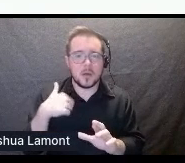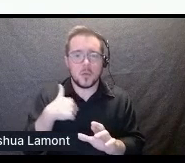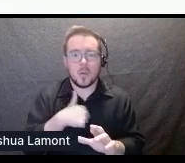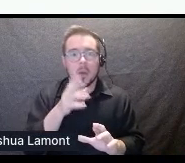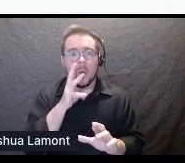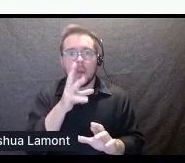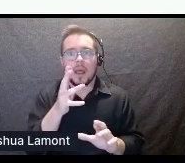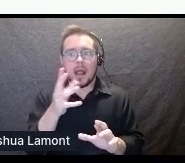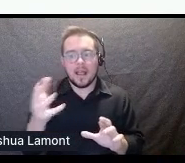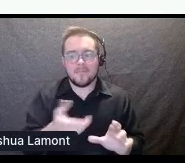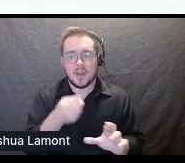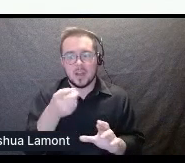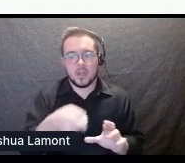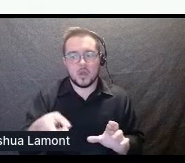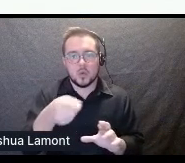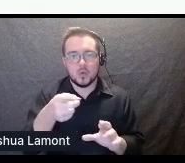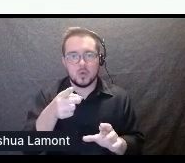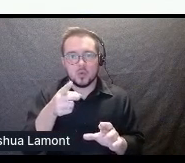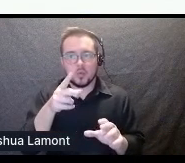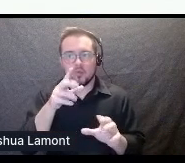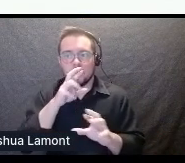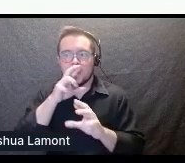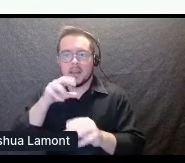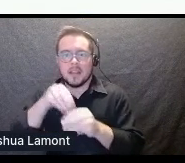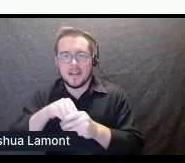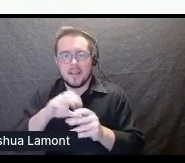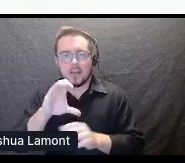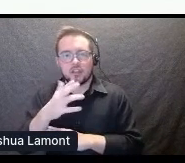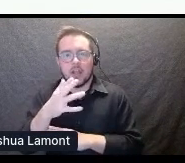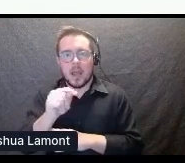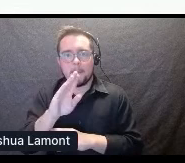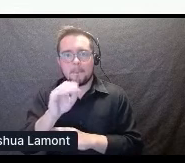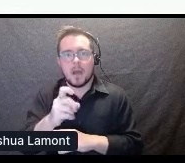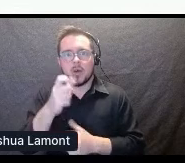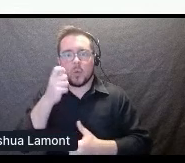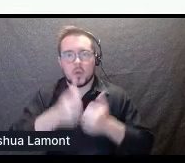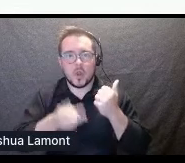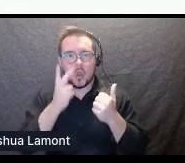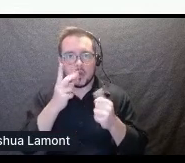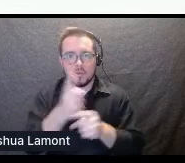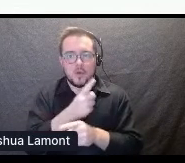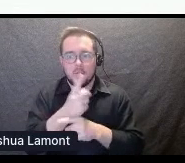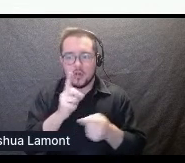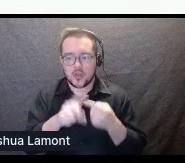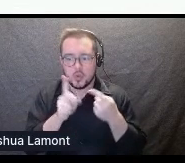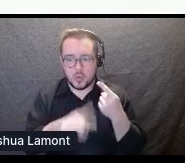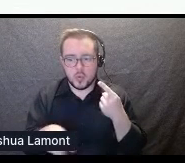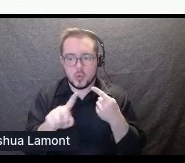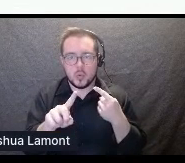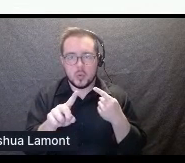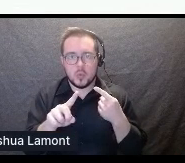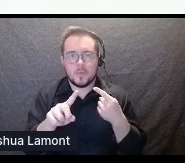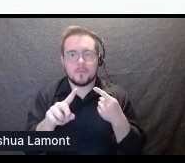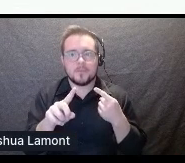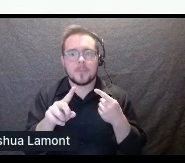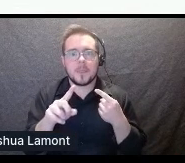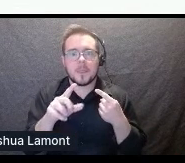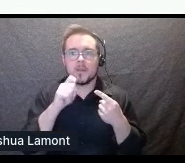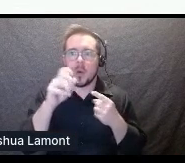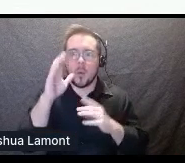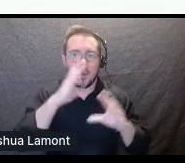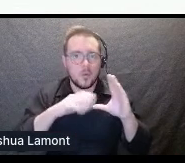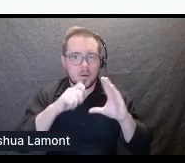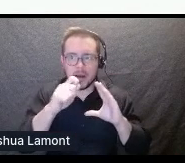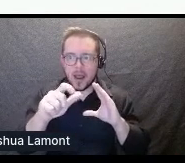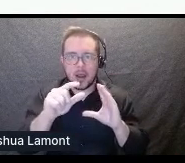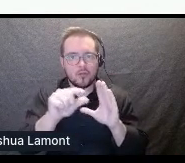to respond in the chat box which response seems most appropriate to you. There's going to be a little multiple choice function. Don't worry, we're not grading or